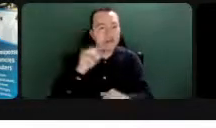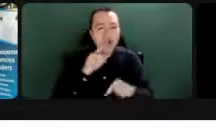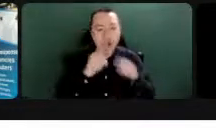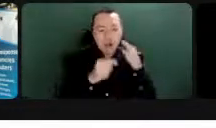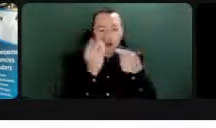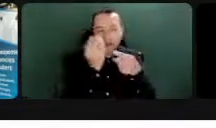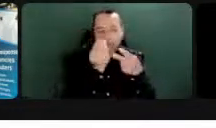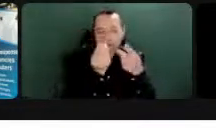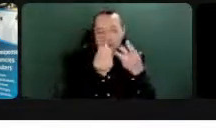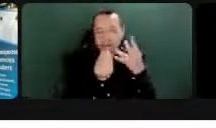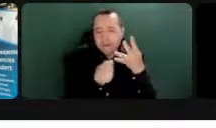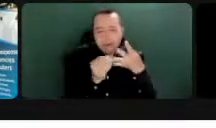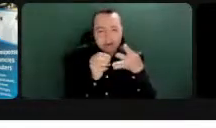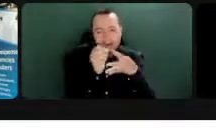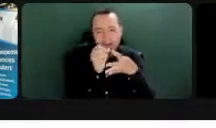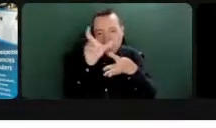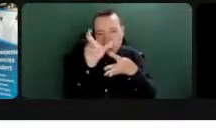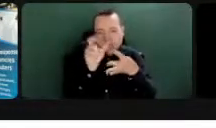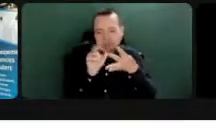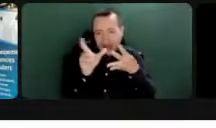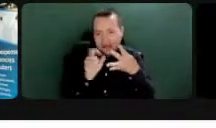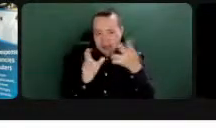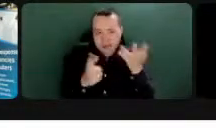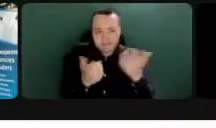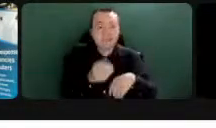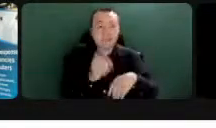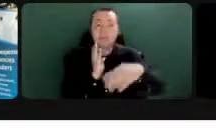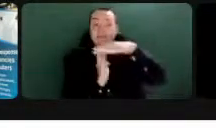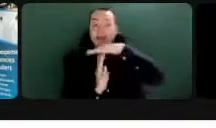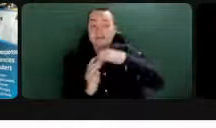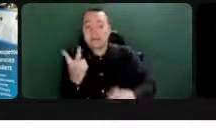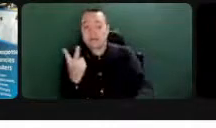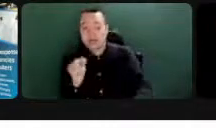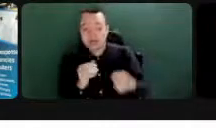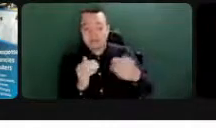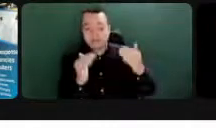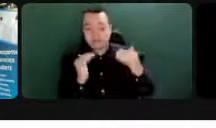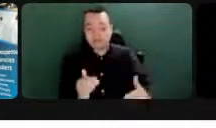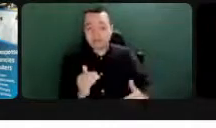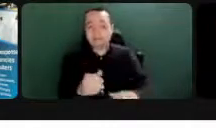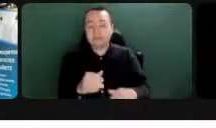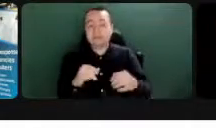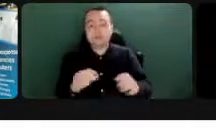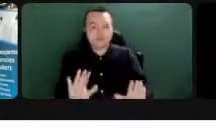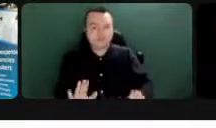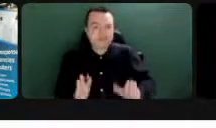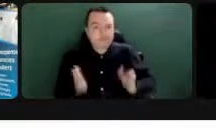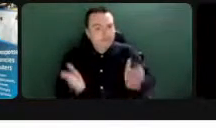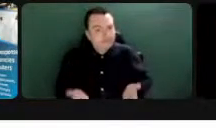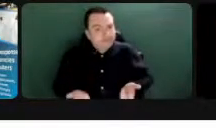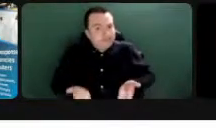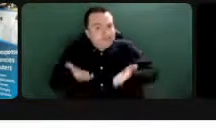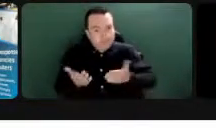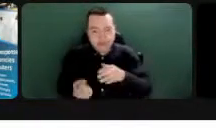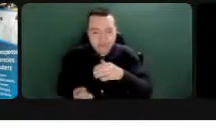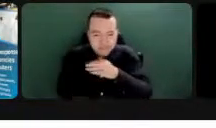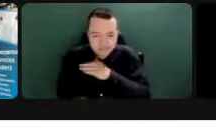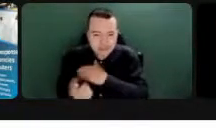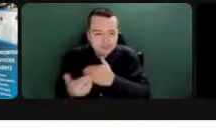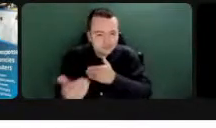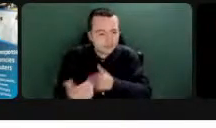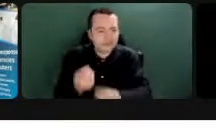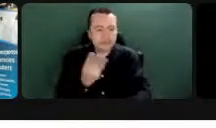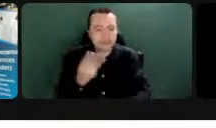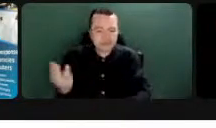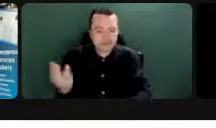20, post-event recovery and surge, 33, building capacities for people in rural and remote areas, 23,